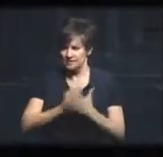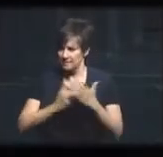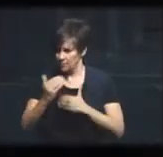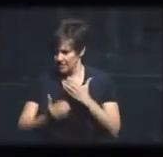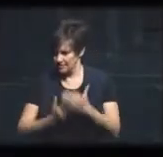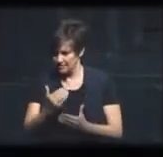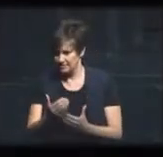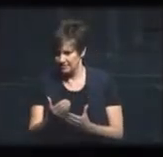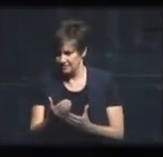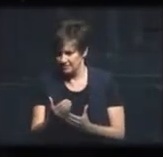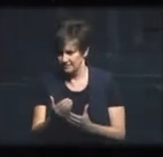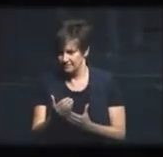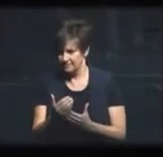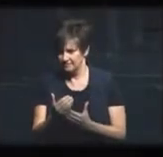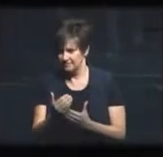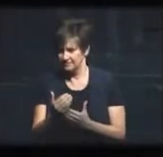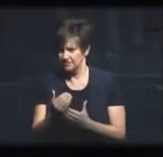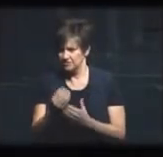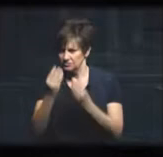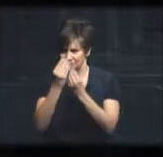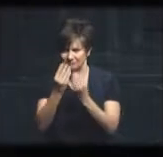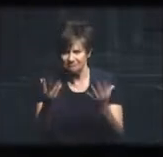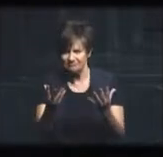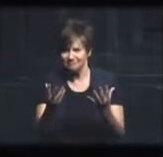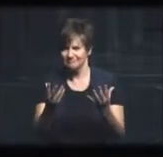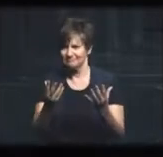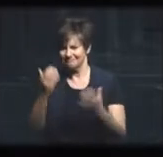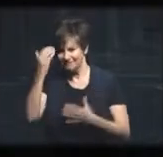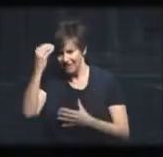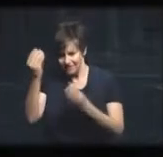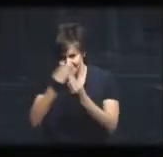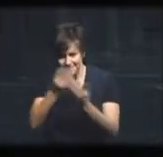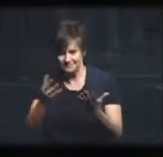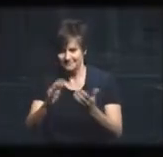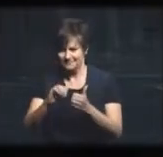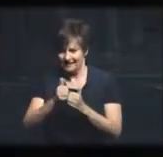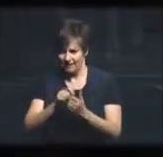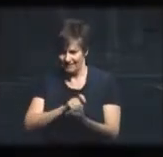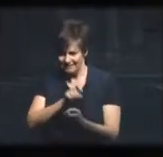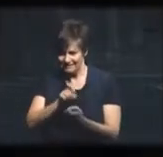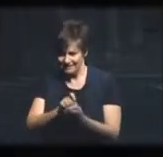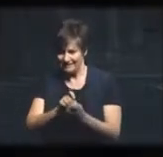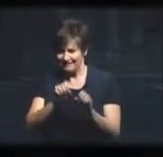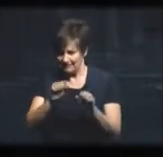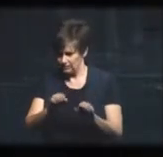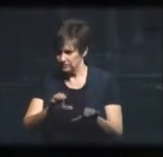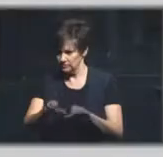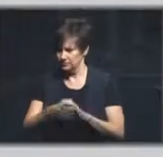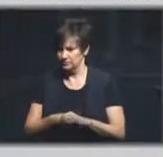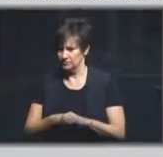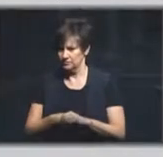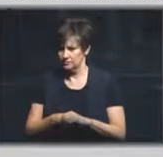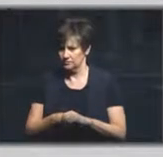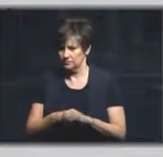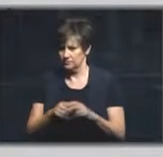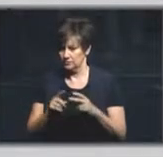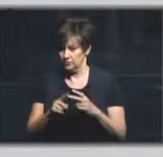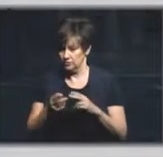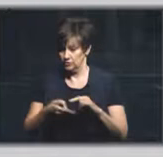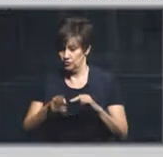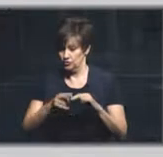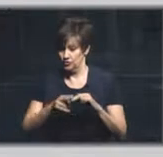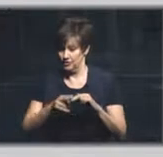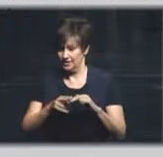process to give people information and knowledge about how exactly that could or should be done. To increase employee and